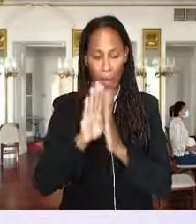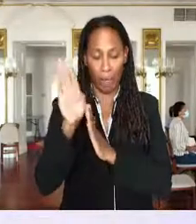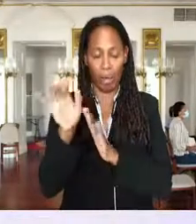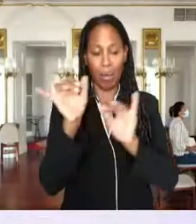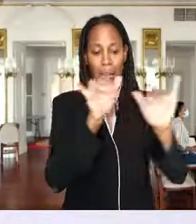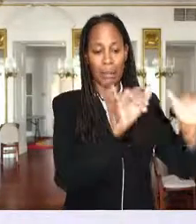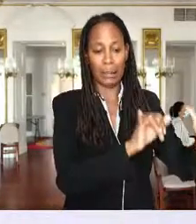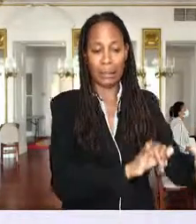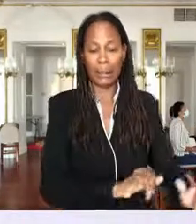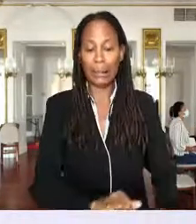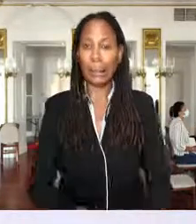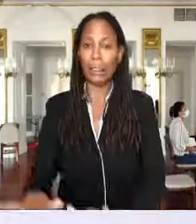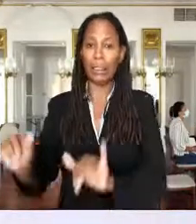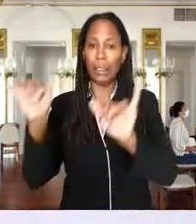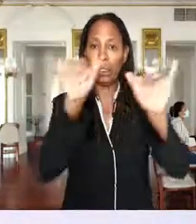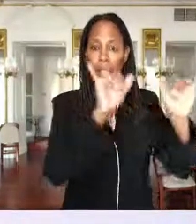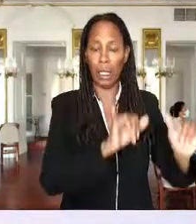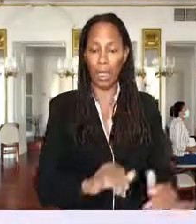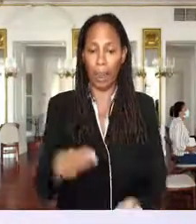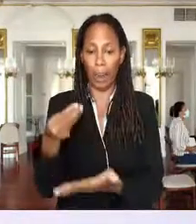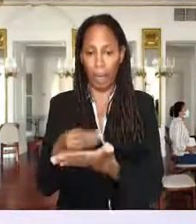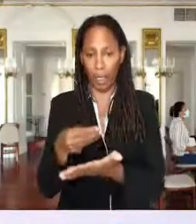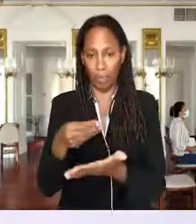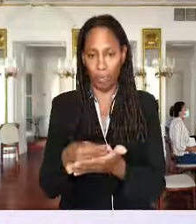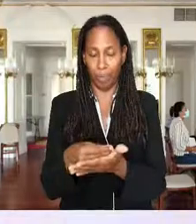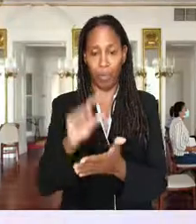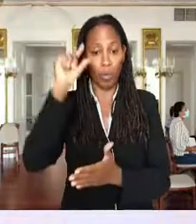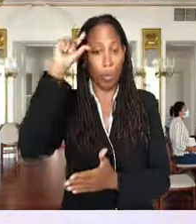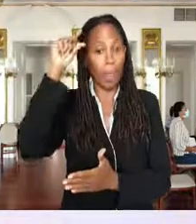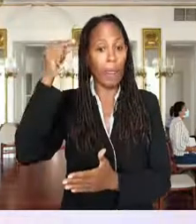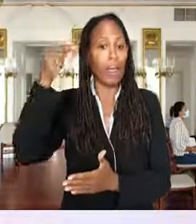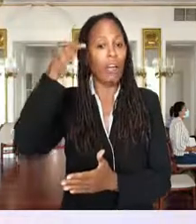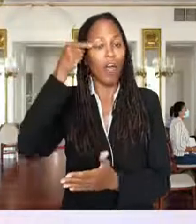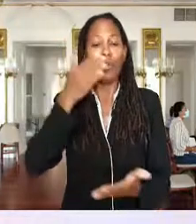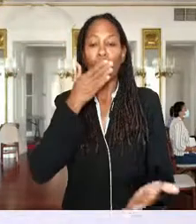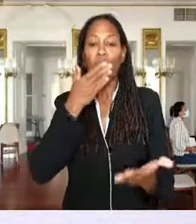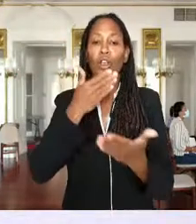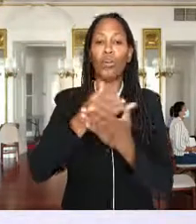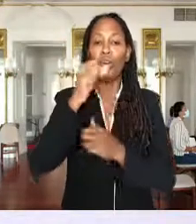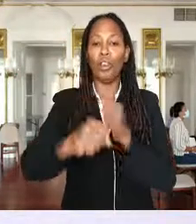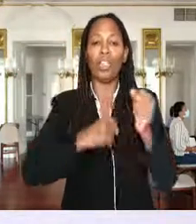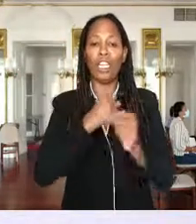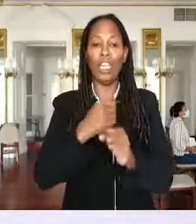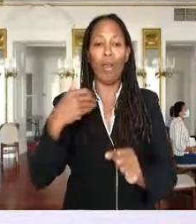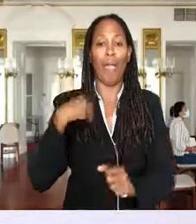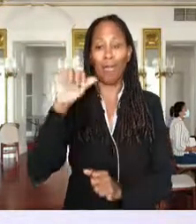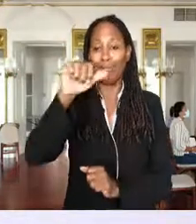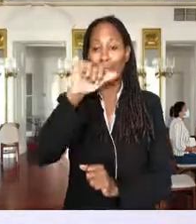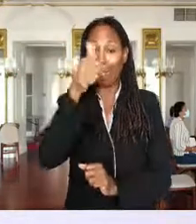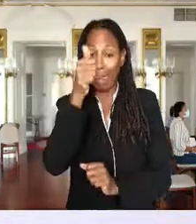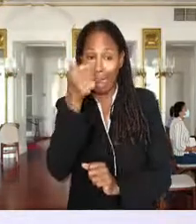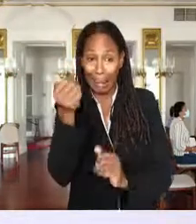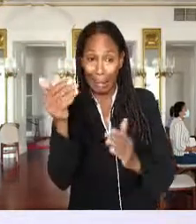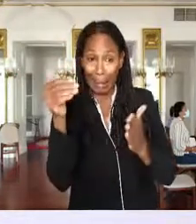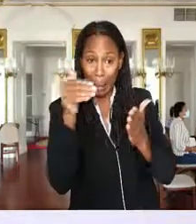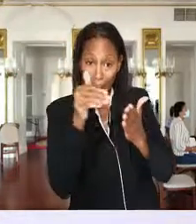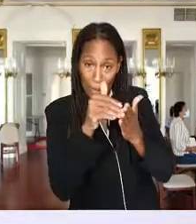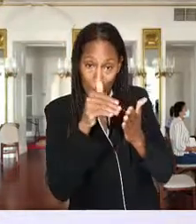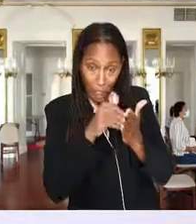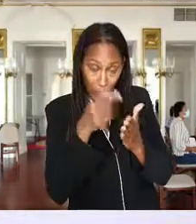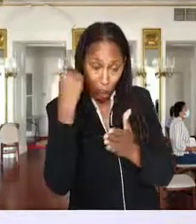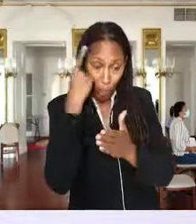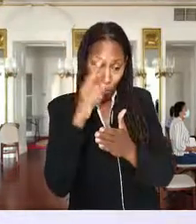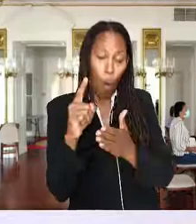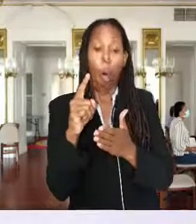amount of money. So a governor in a good year has 10 million in order to do capital development projects. We